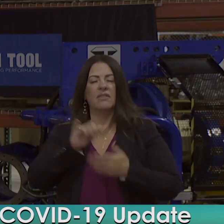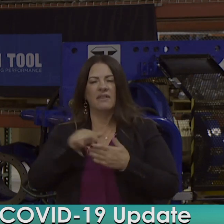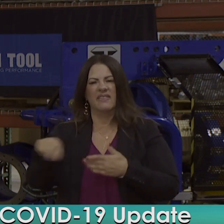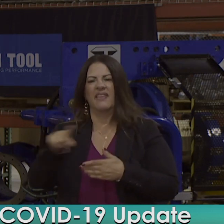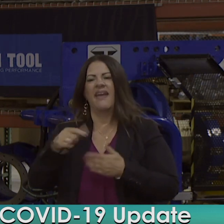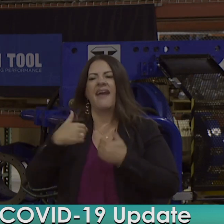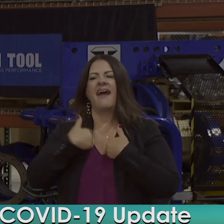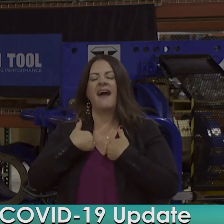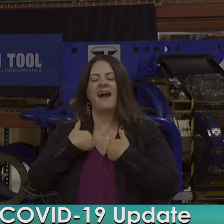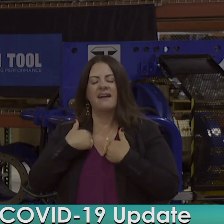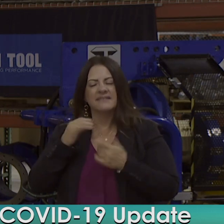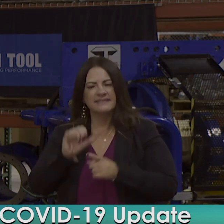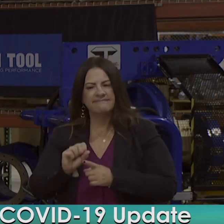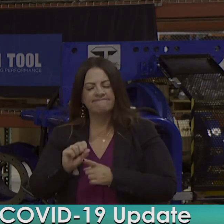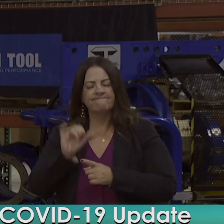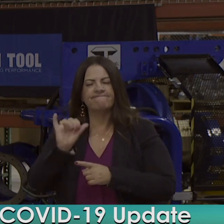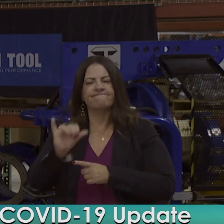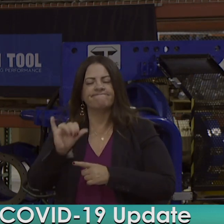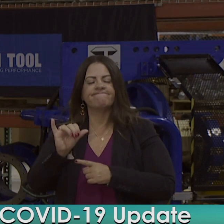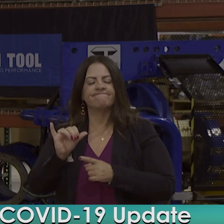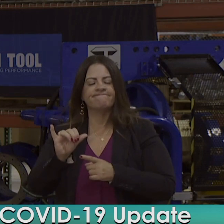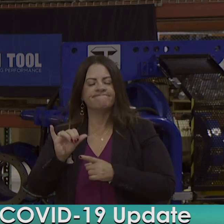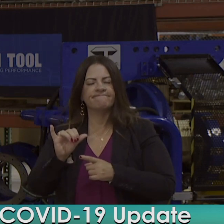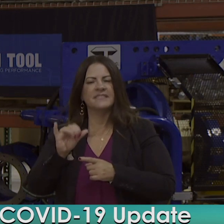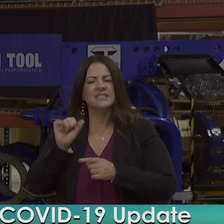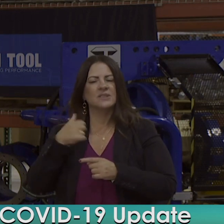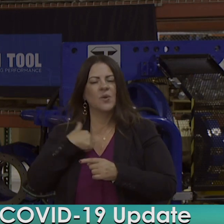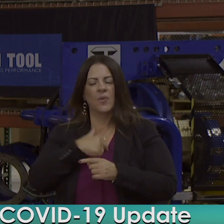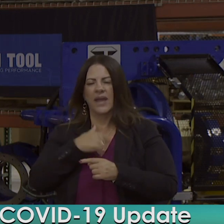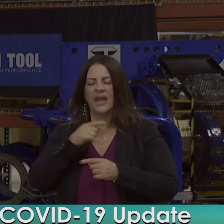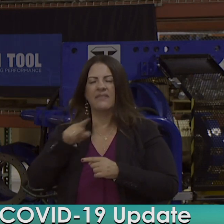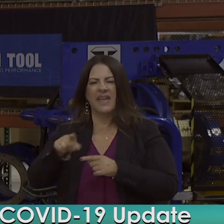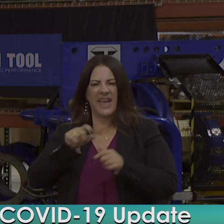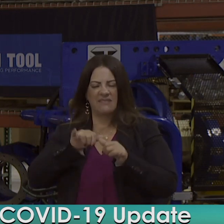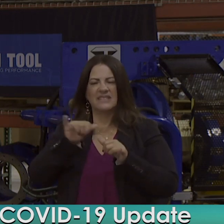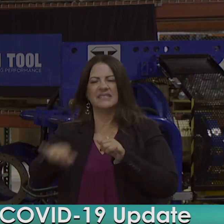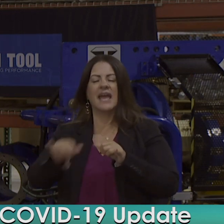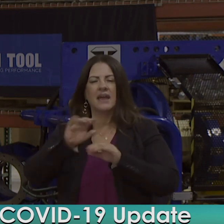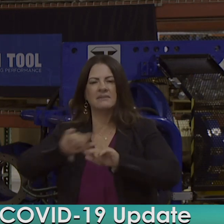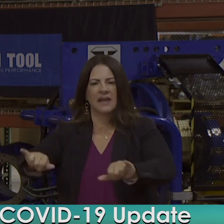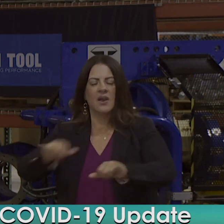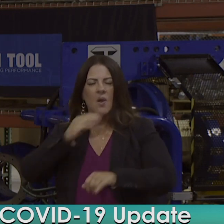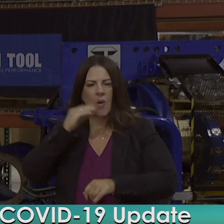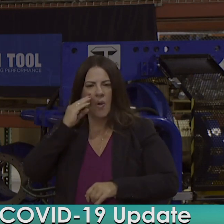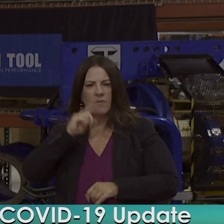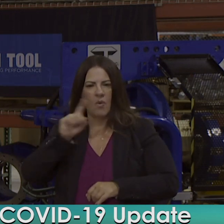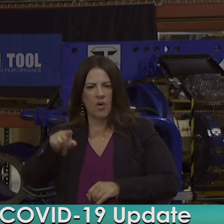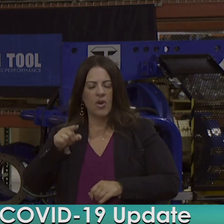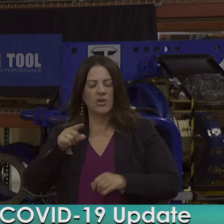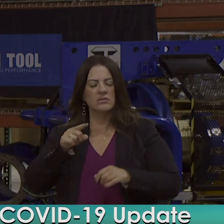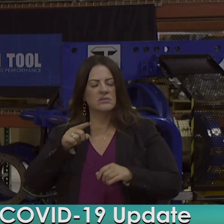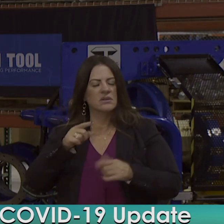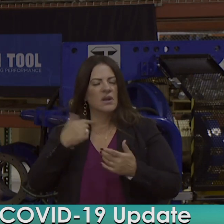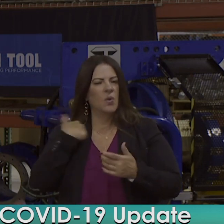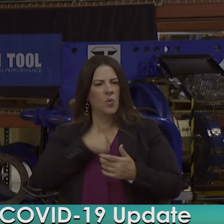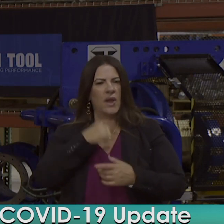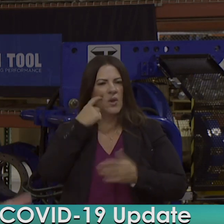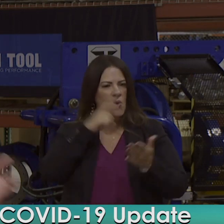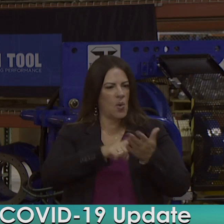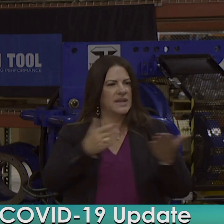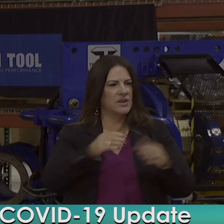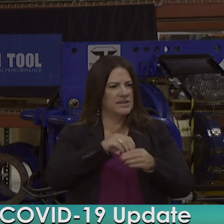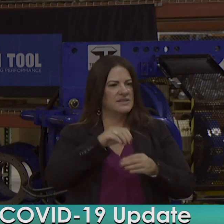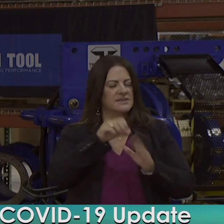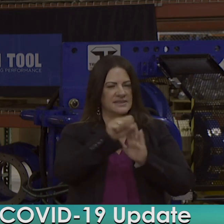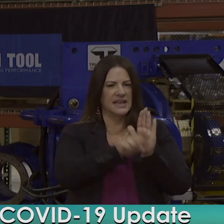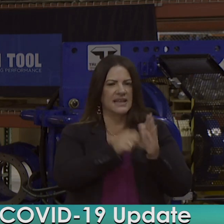presented themselves to toggle back and to reintroduce their stay-at-home order. We are acknowledging as a state well over a